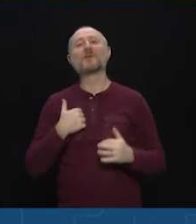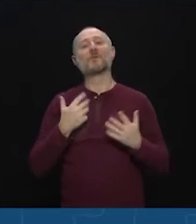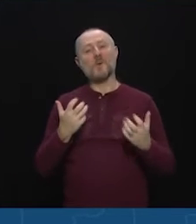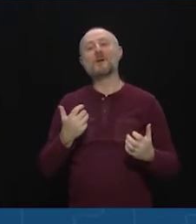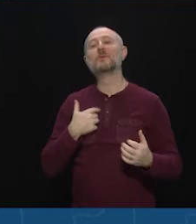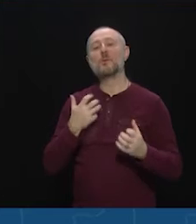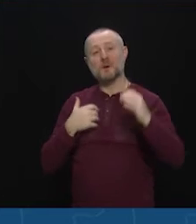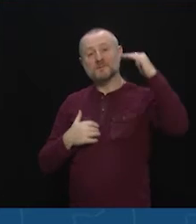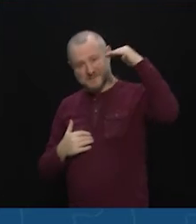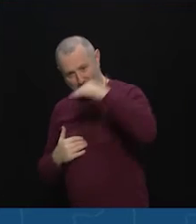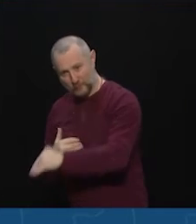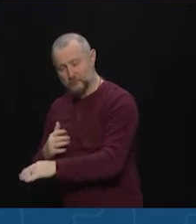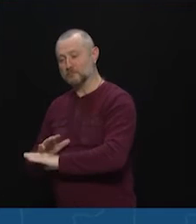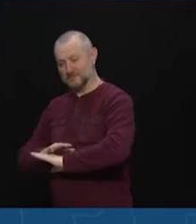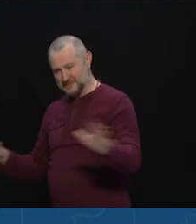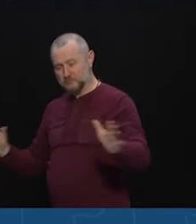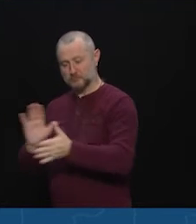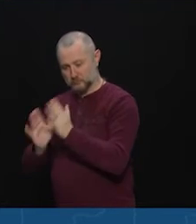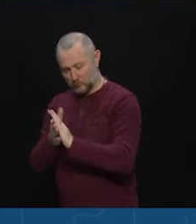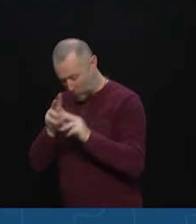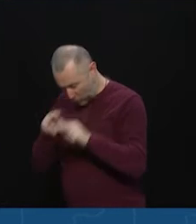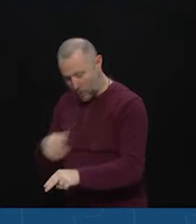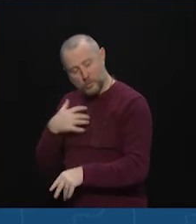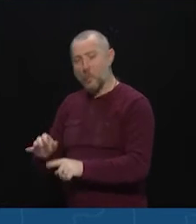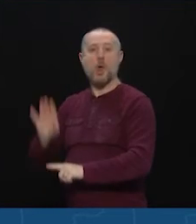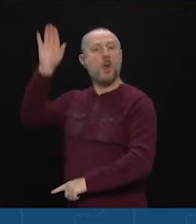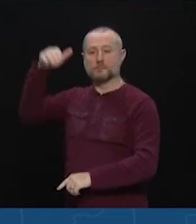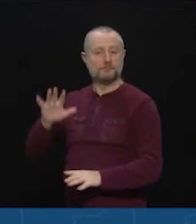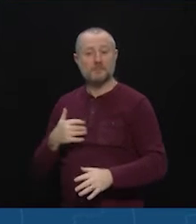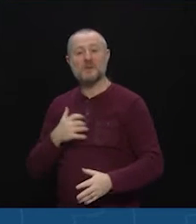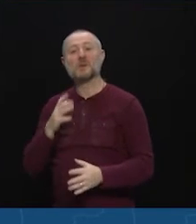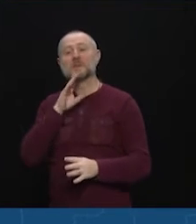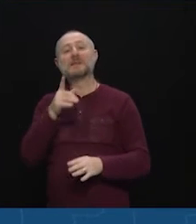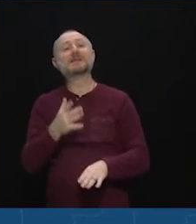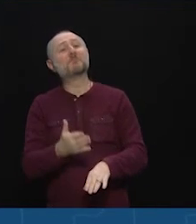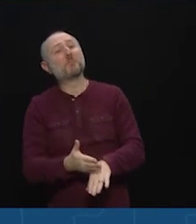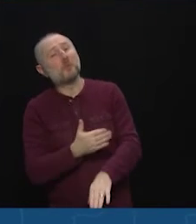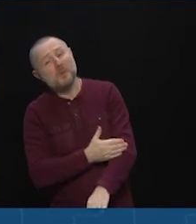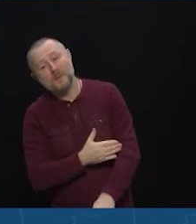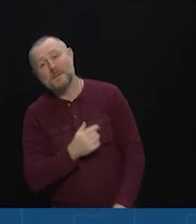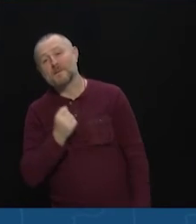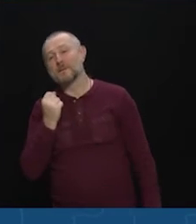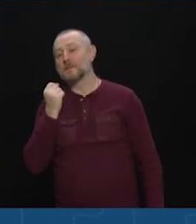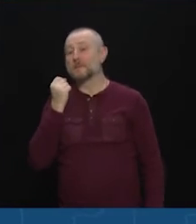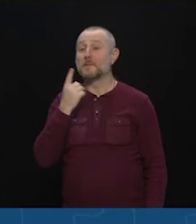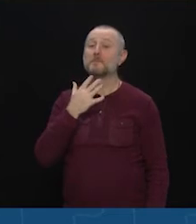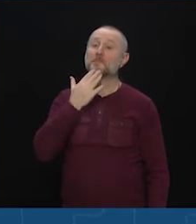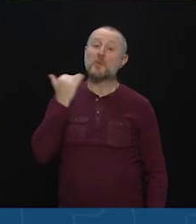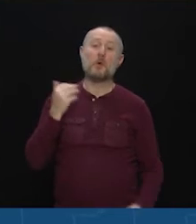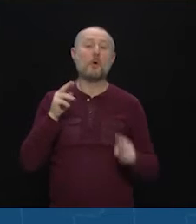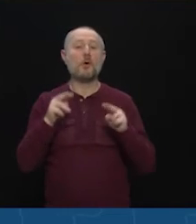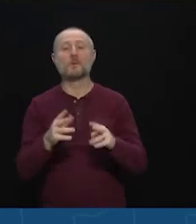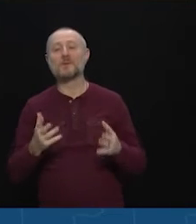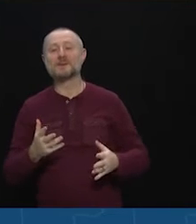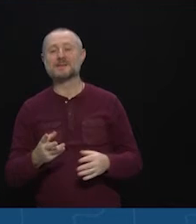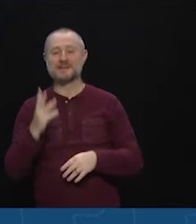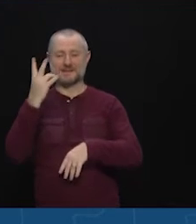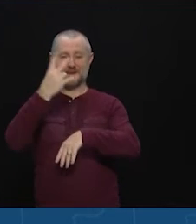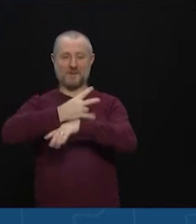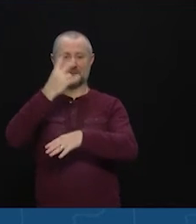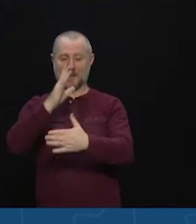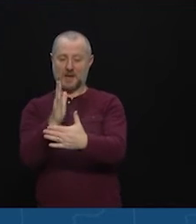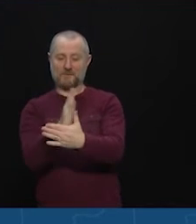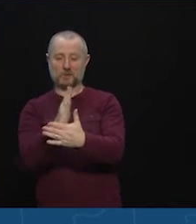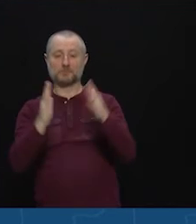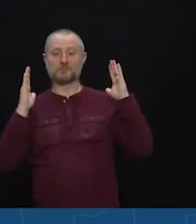going down. Look at these cases, our 7-day average. It's always better to look at the 7-day average, and I'll tell you why. We're all focused on our daily infection rates, but